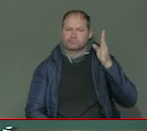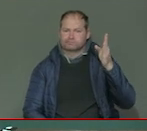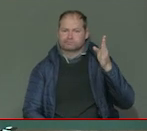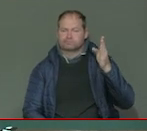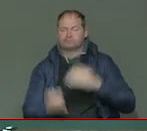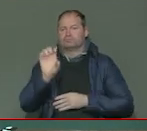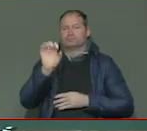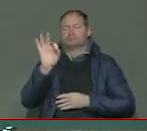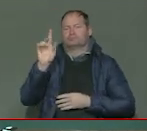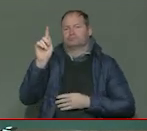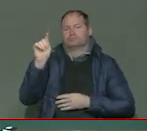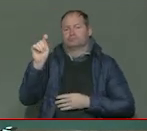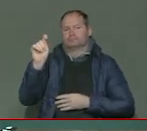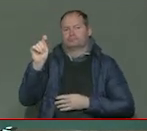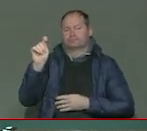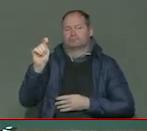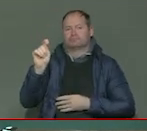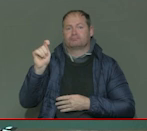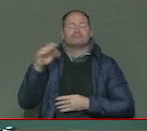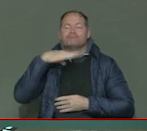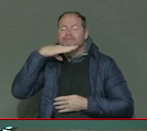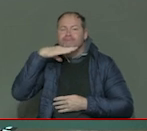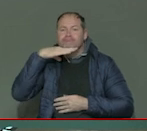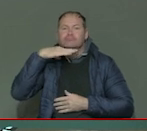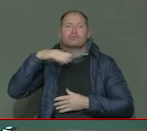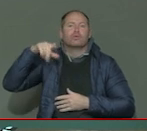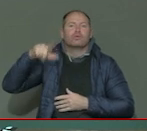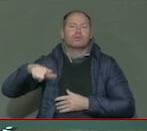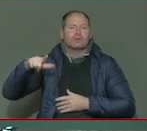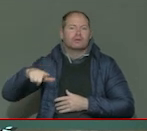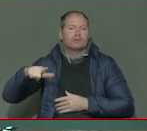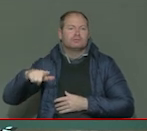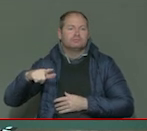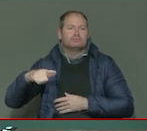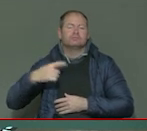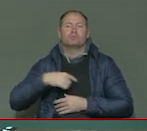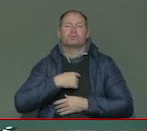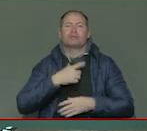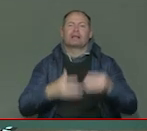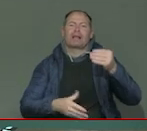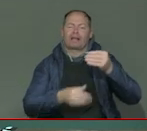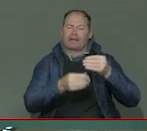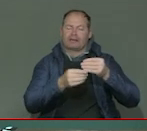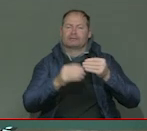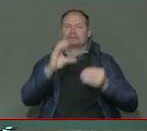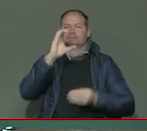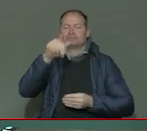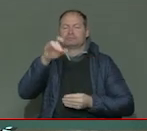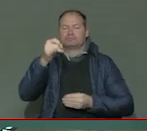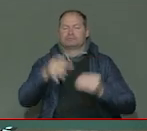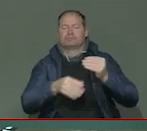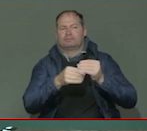EFT and it's still not enough, or it's less than the correct figure, we have to add in the CPJ. If it's too